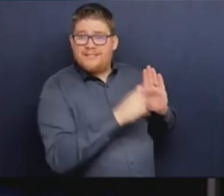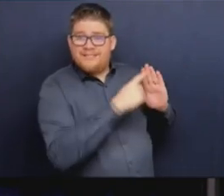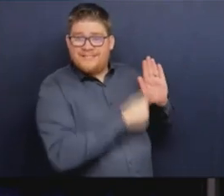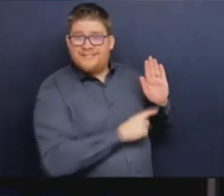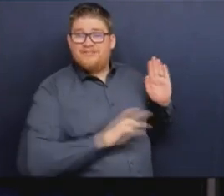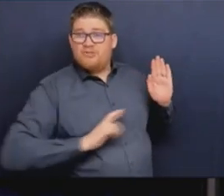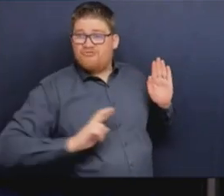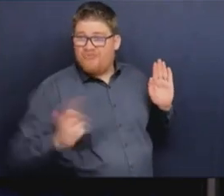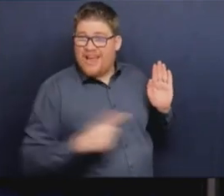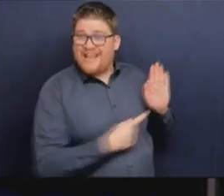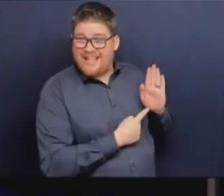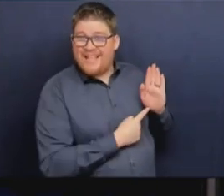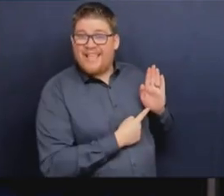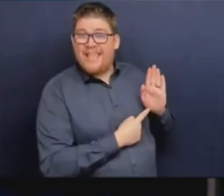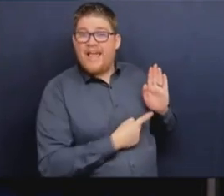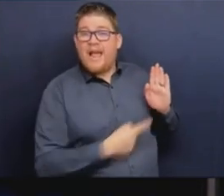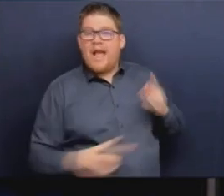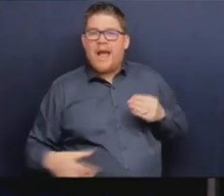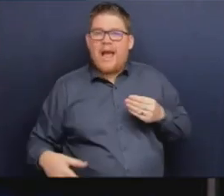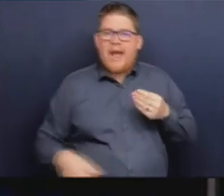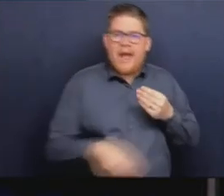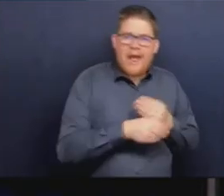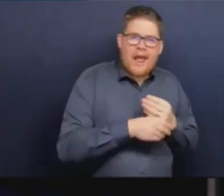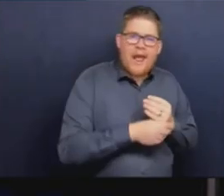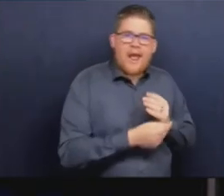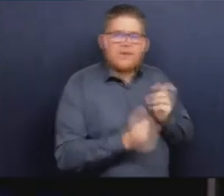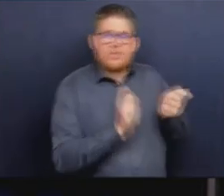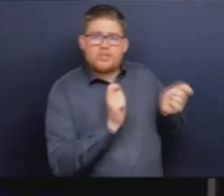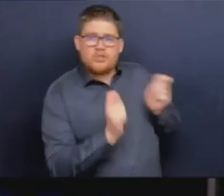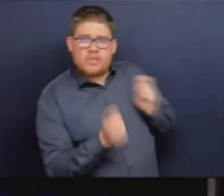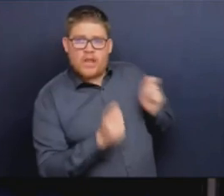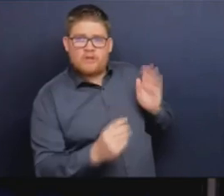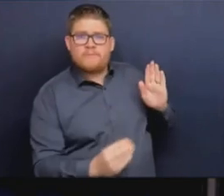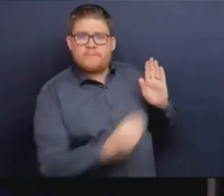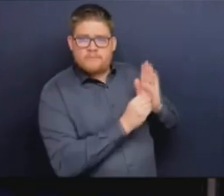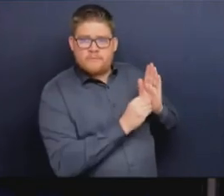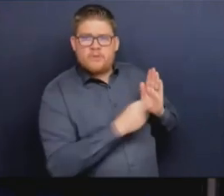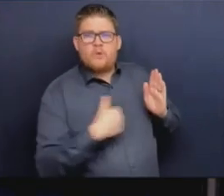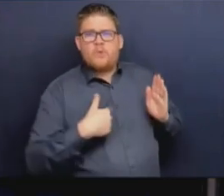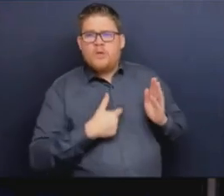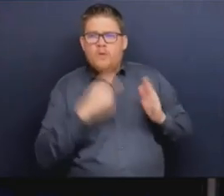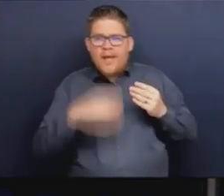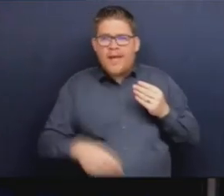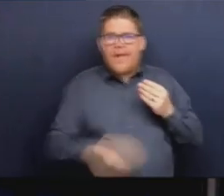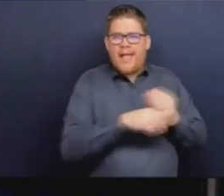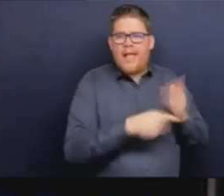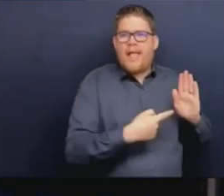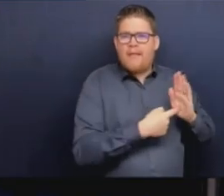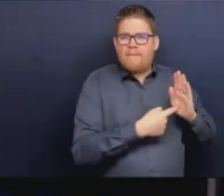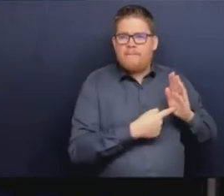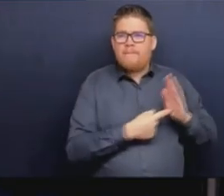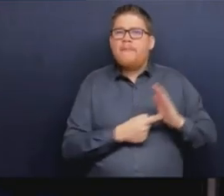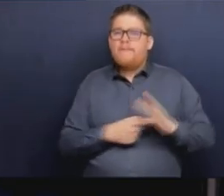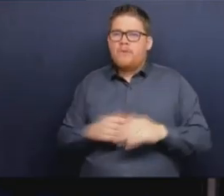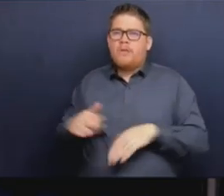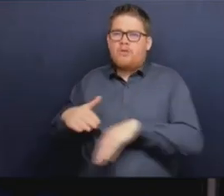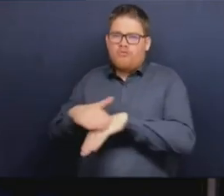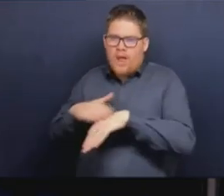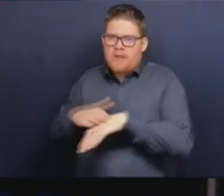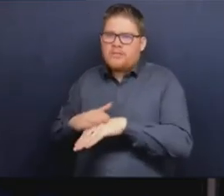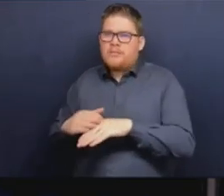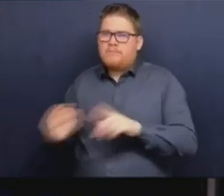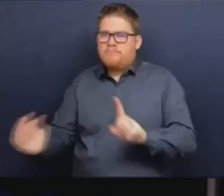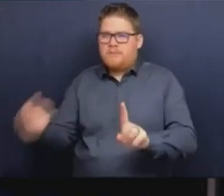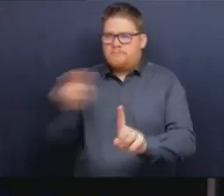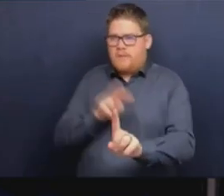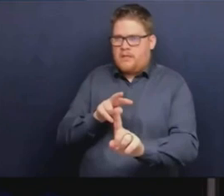putting that the racial angle, all the social factors, the intersectional factors, combining them and putting them